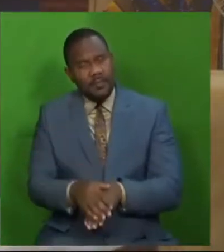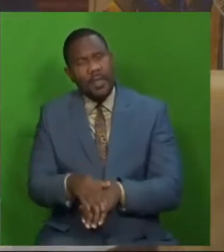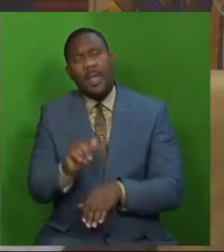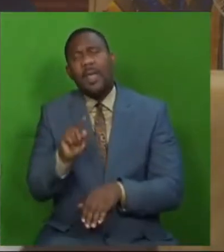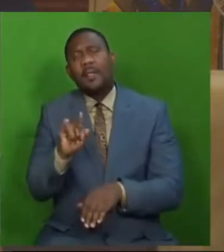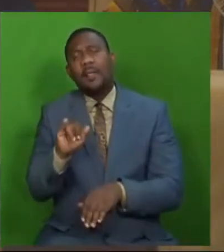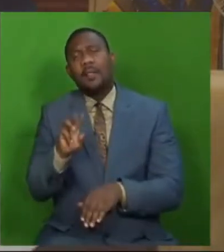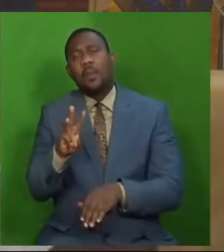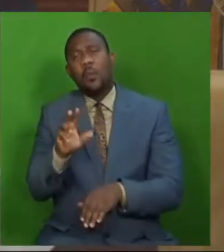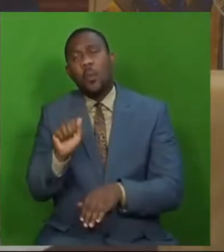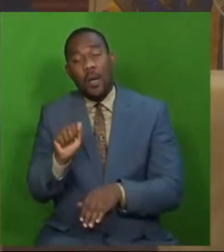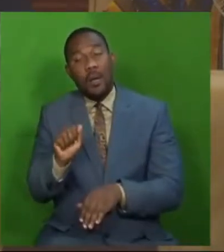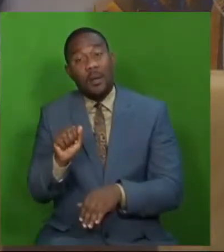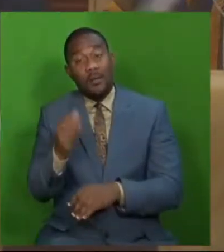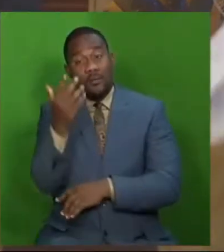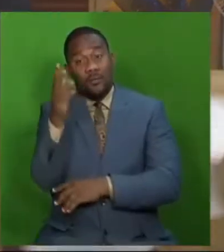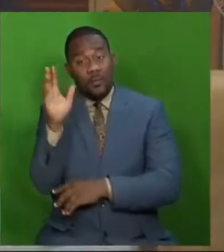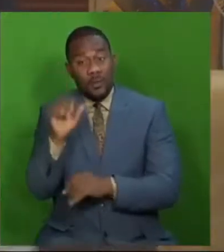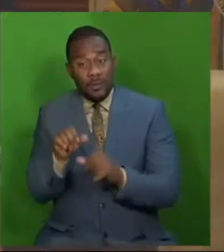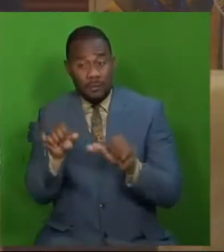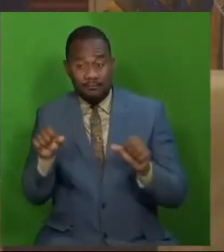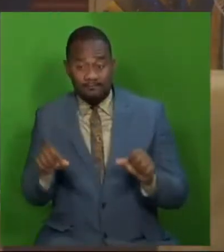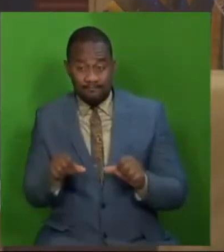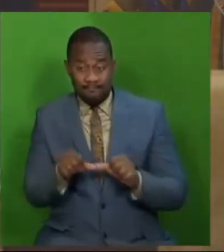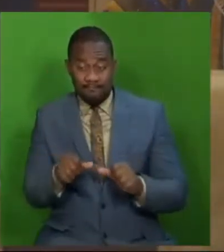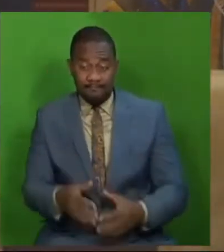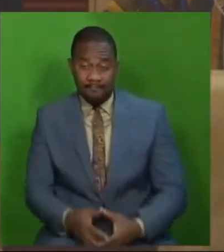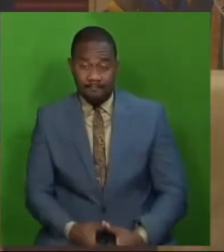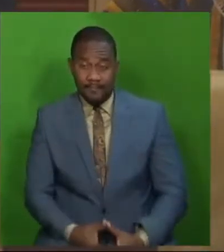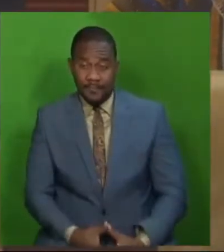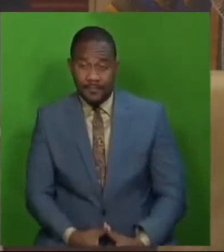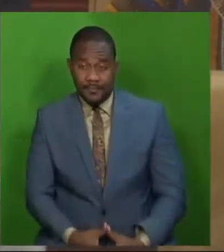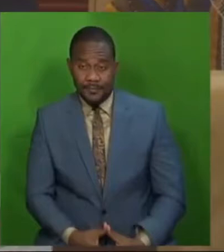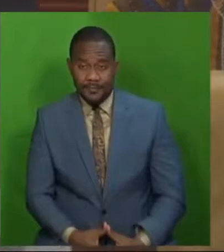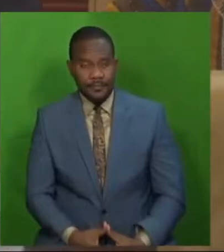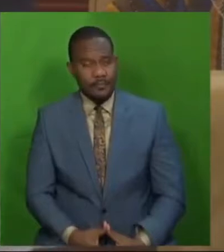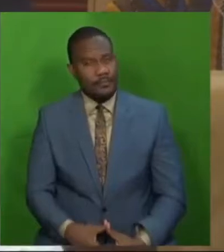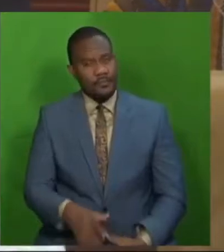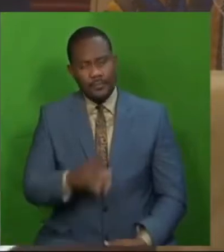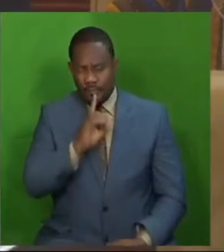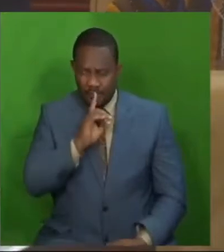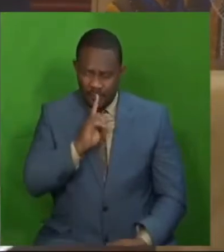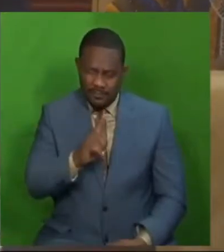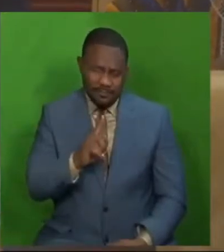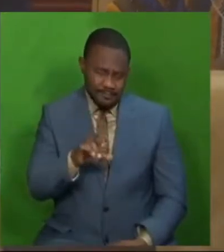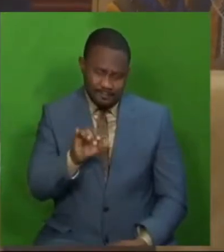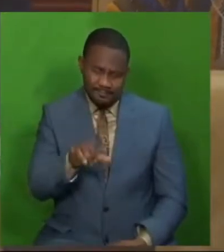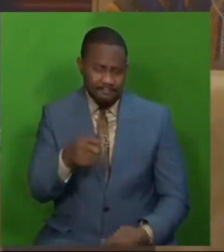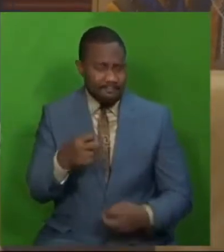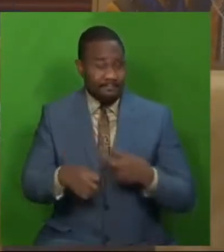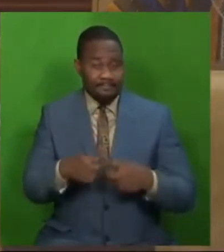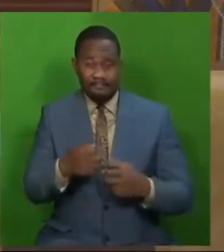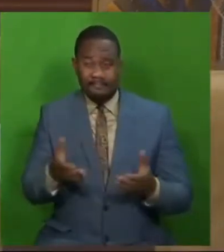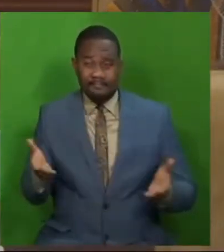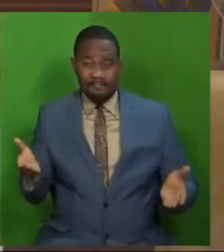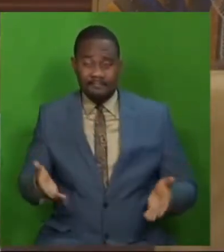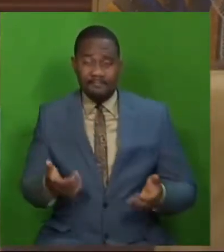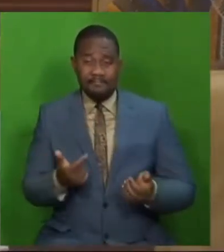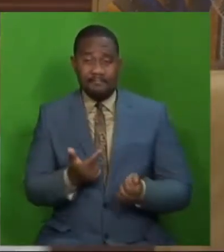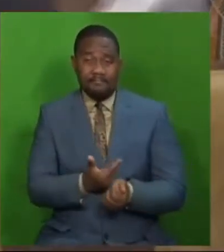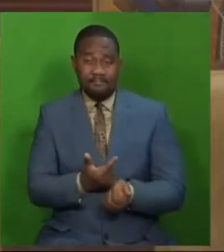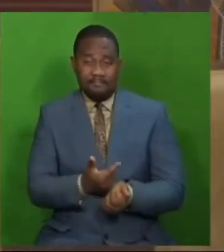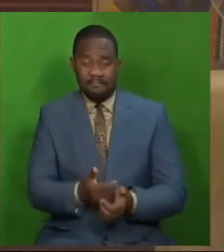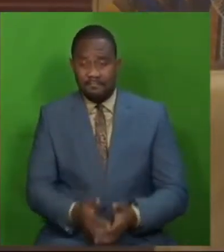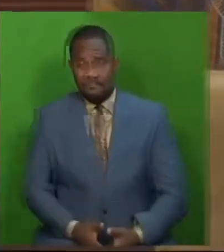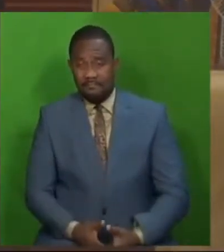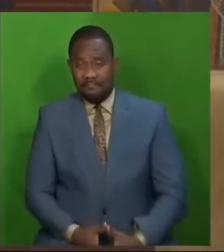now. And nobody can controvert this. So this is the true state of our nation. We are spending our revenues, we are